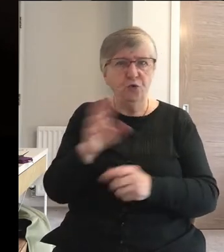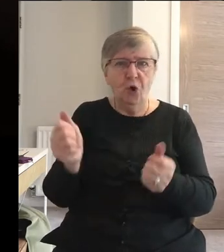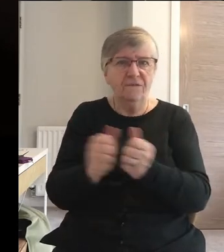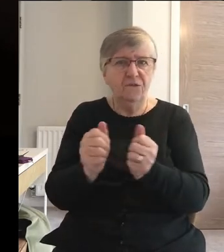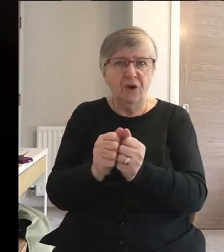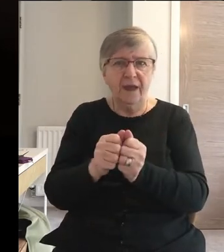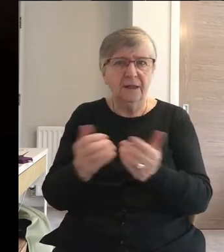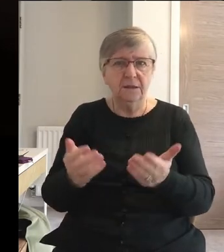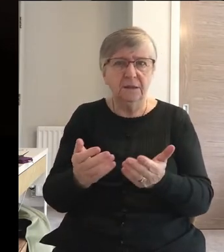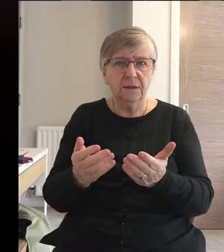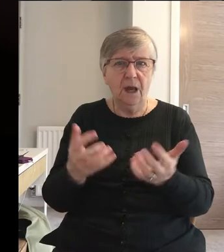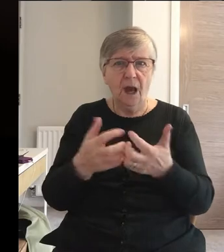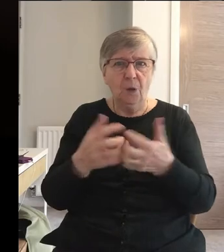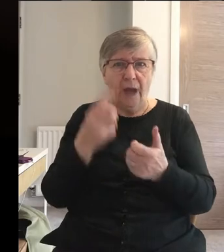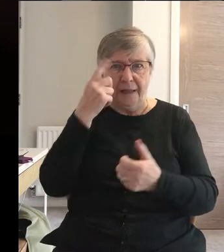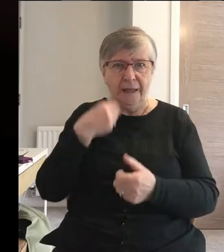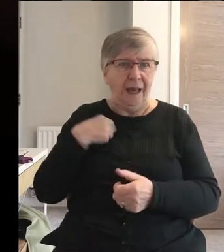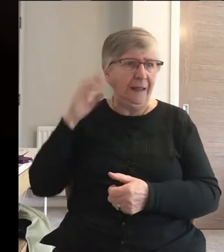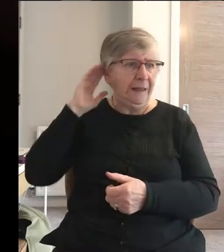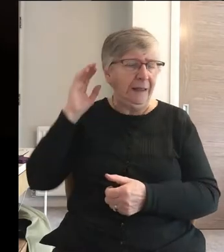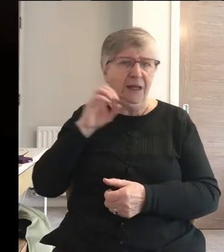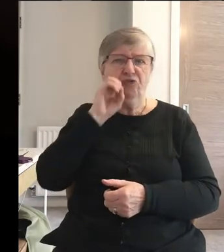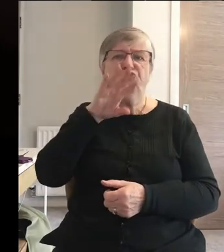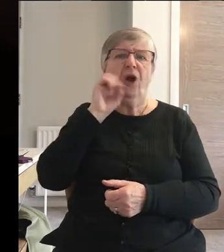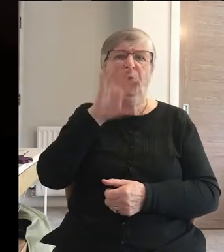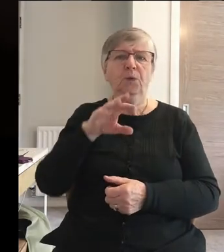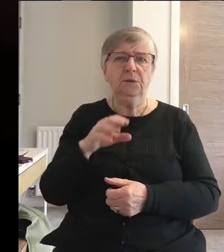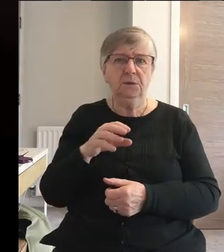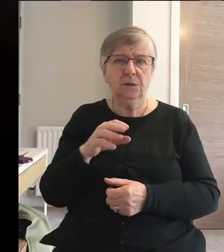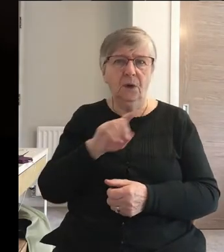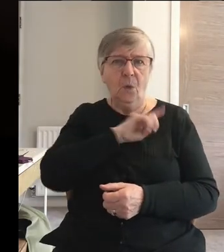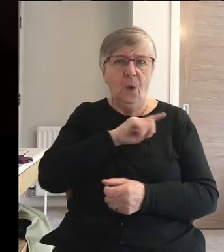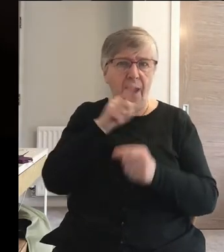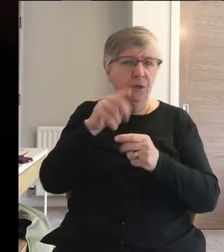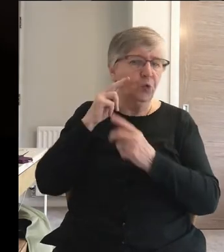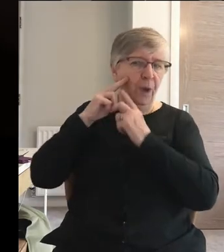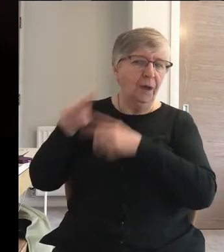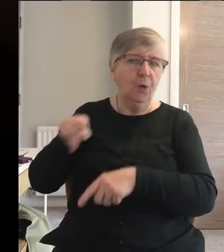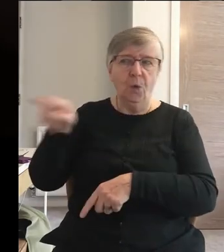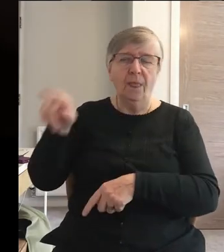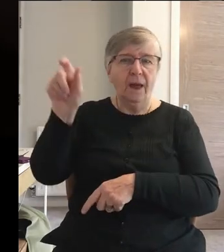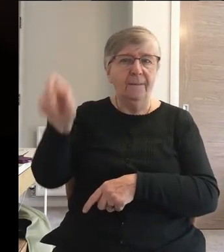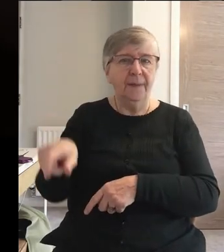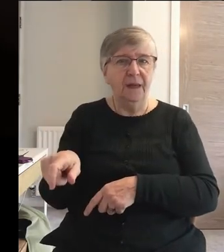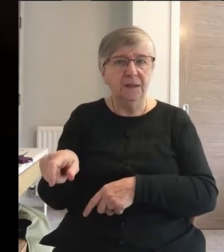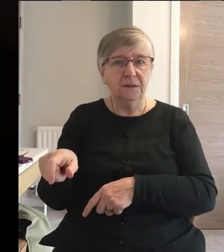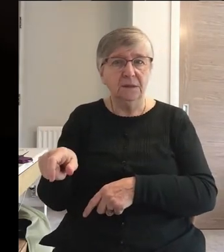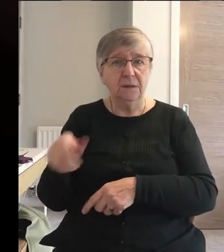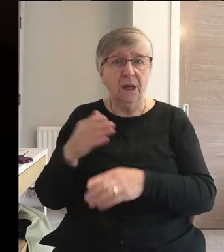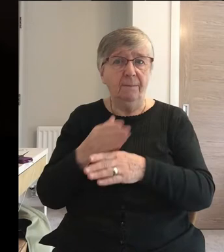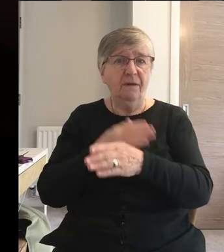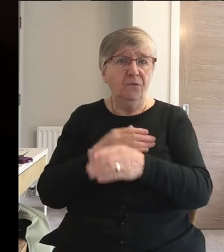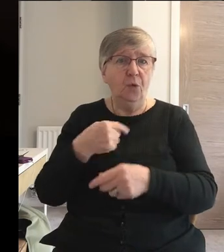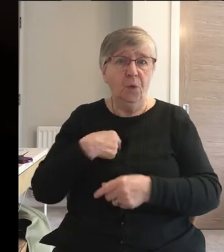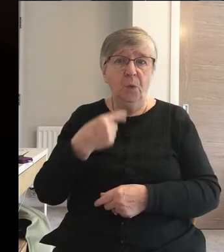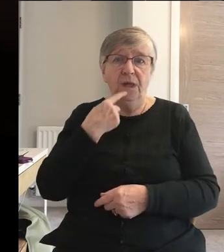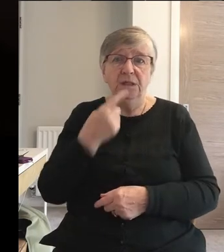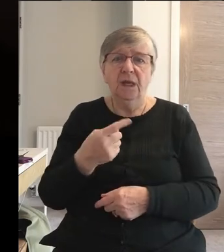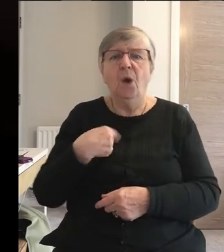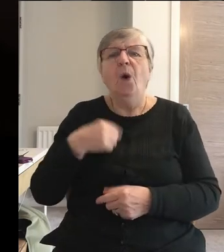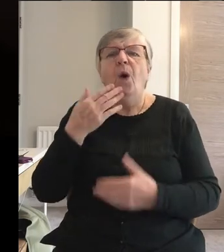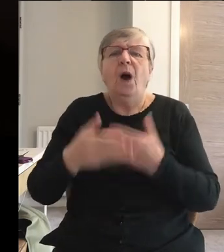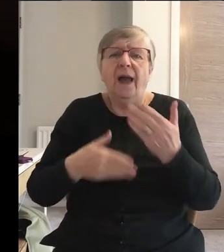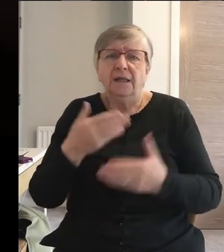along? How come I can hear some angry shouts? Why did you ignore him or her? And before any of us start down the road